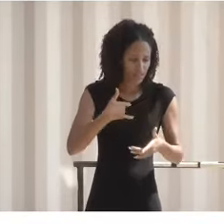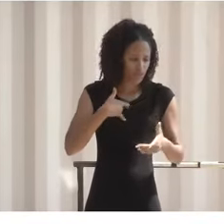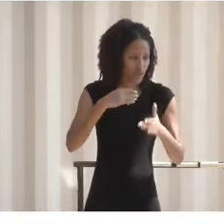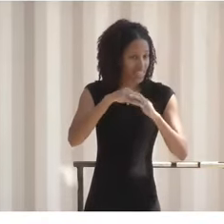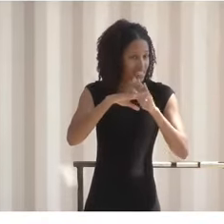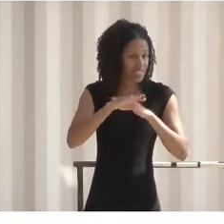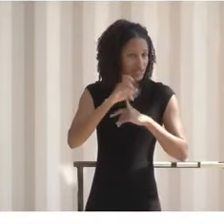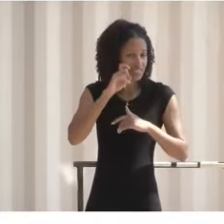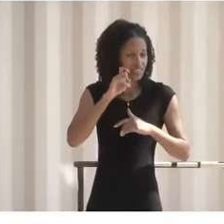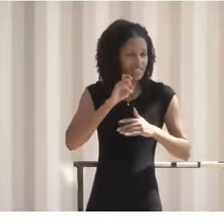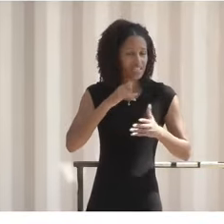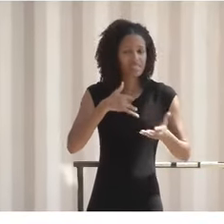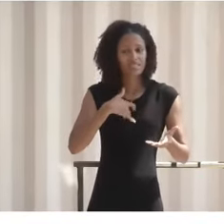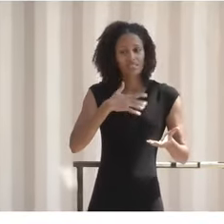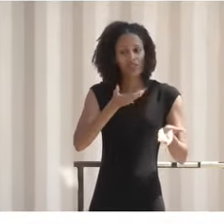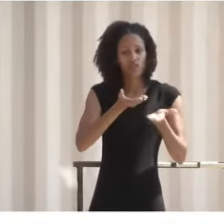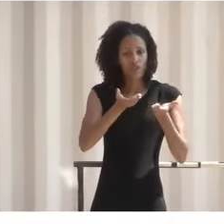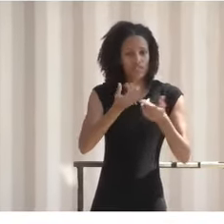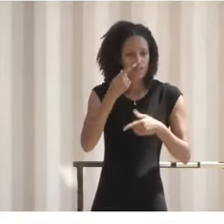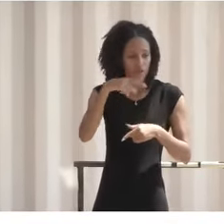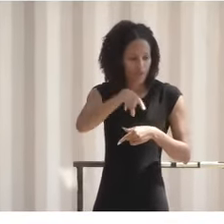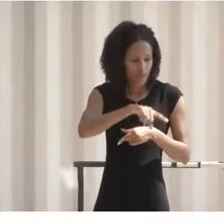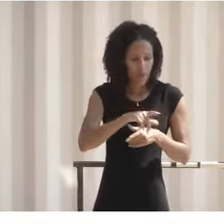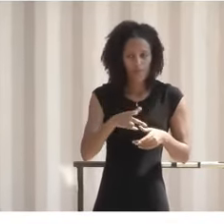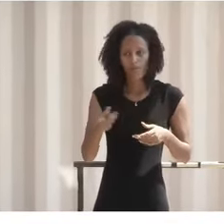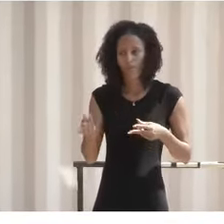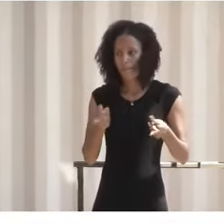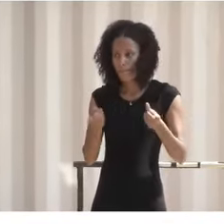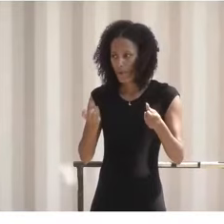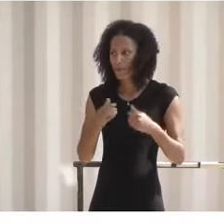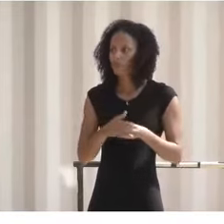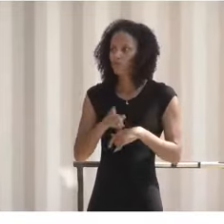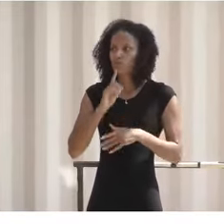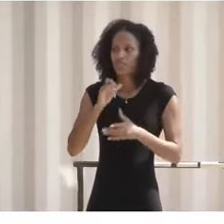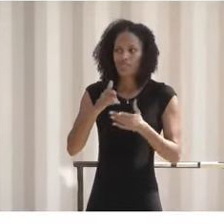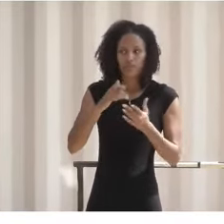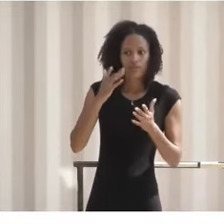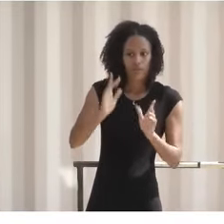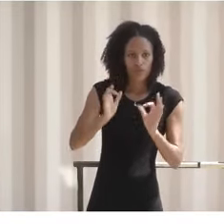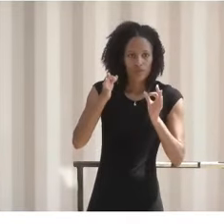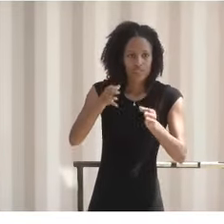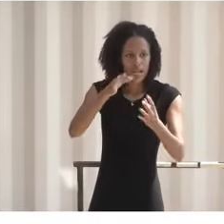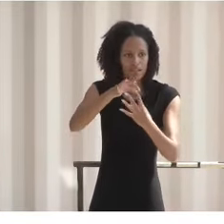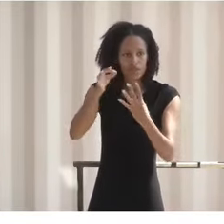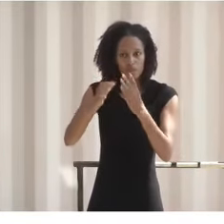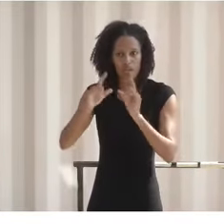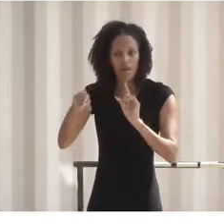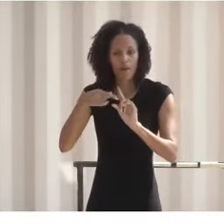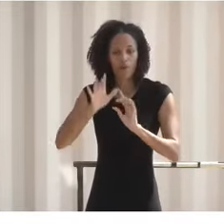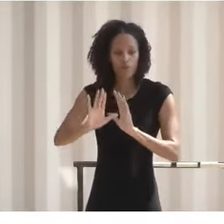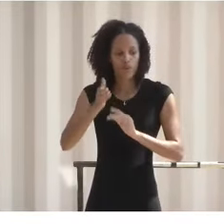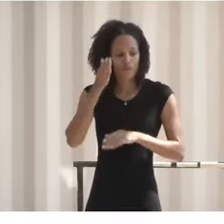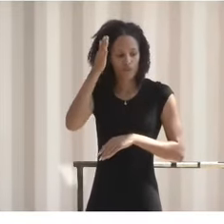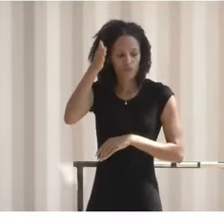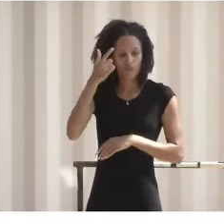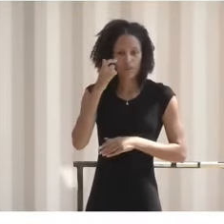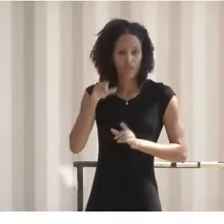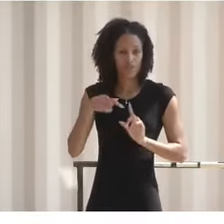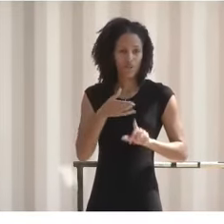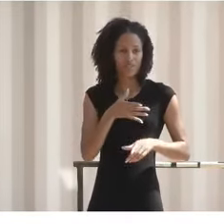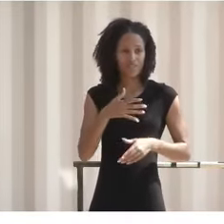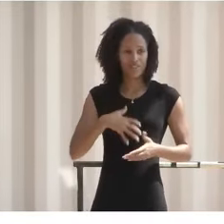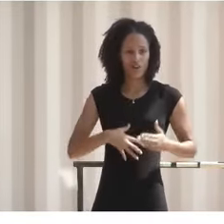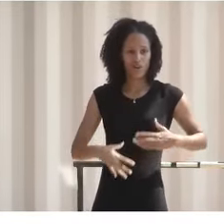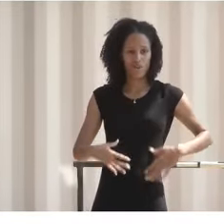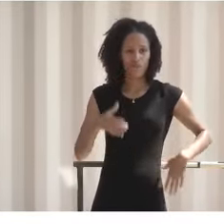sexual reproductive health services for them to be able to make choices about their futures. Because once a girl is pregnant,